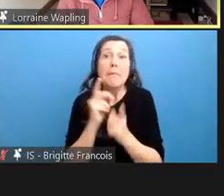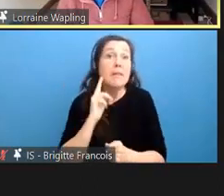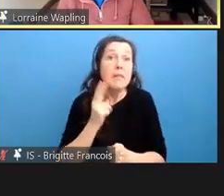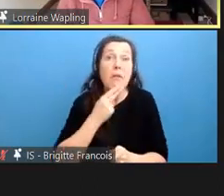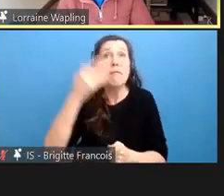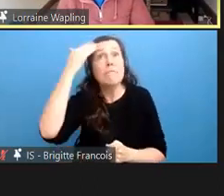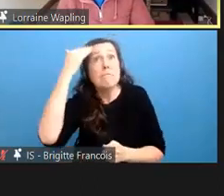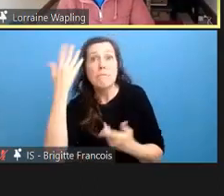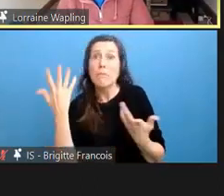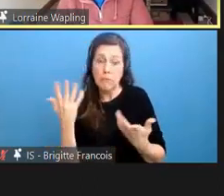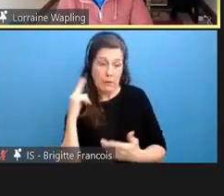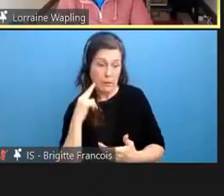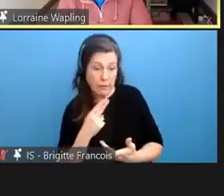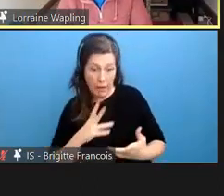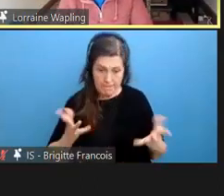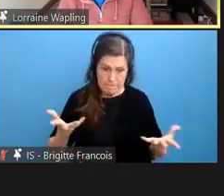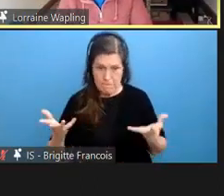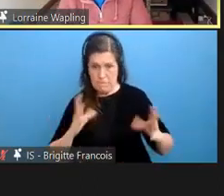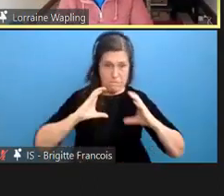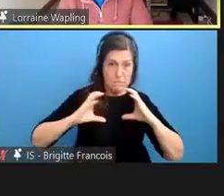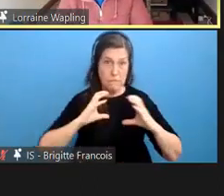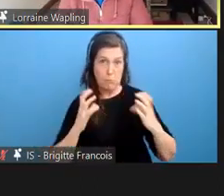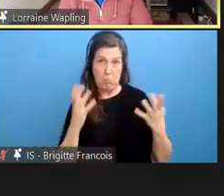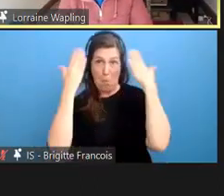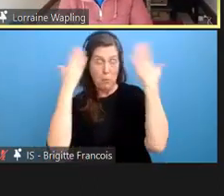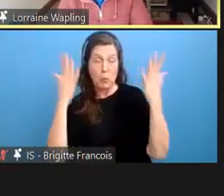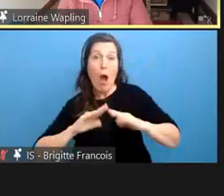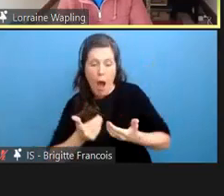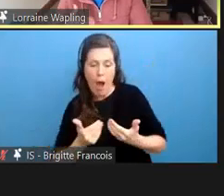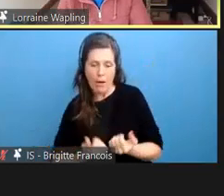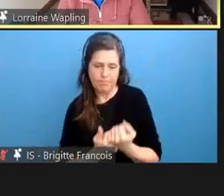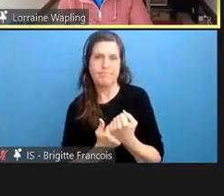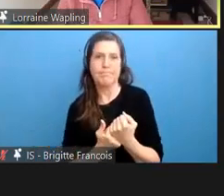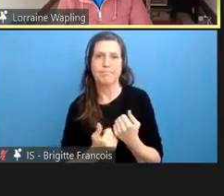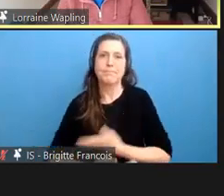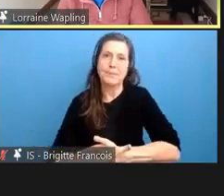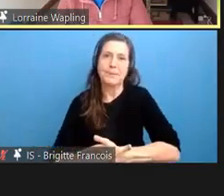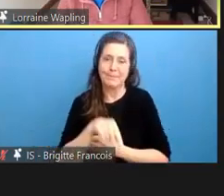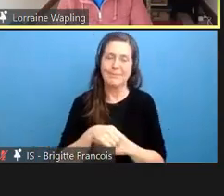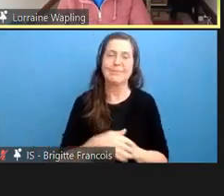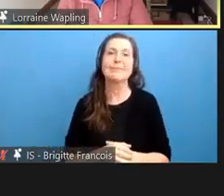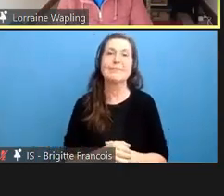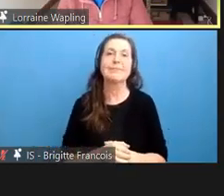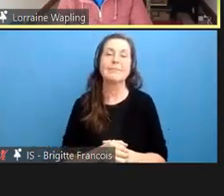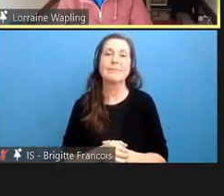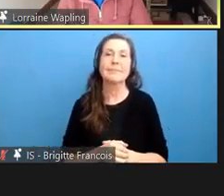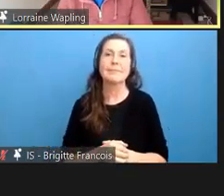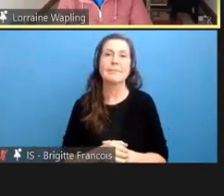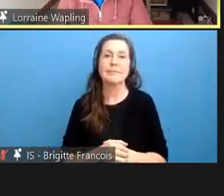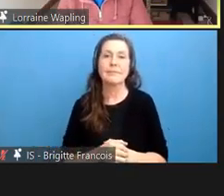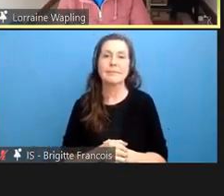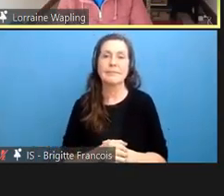don't know what to do and how best to support their deaf babies. And then in addition, of course, many countries, they